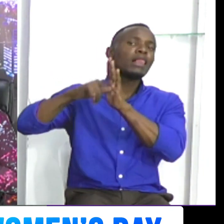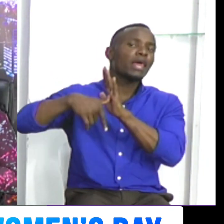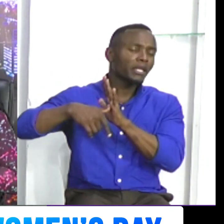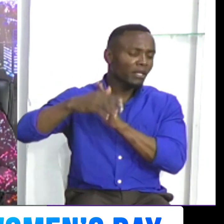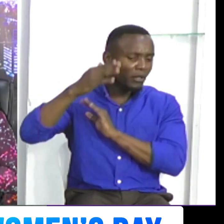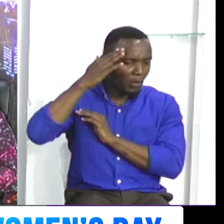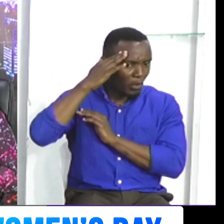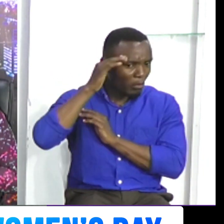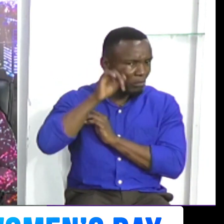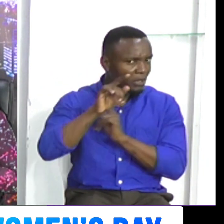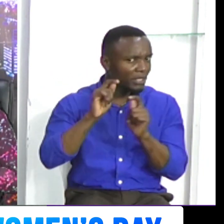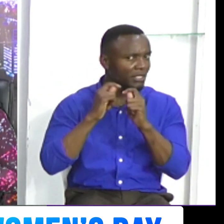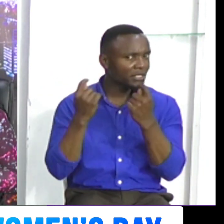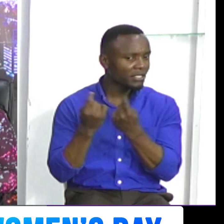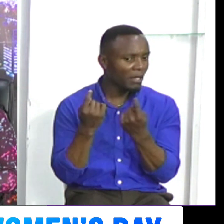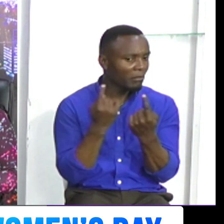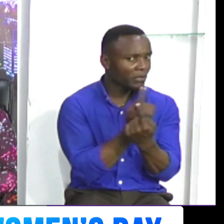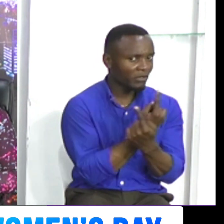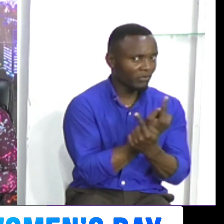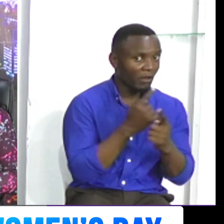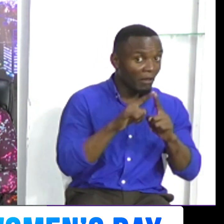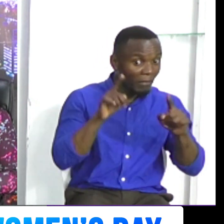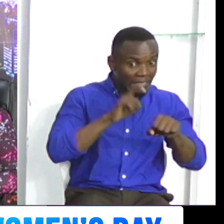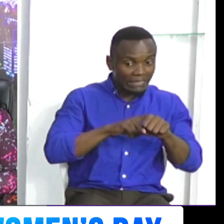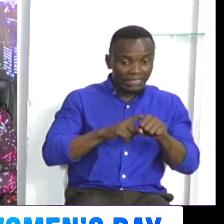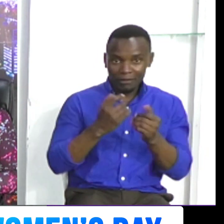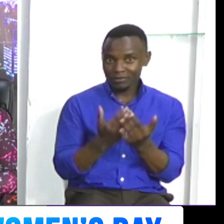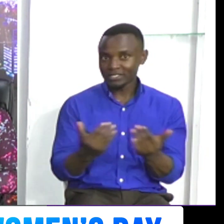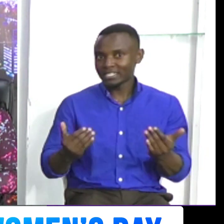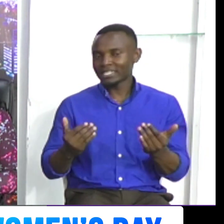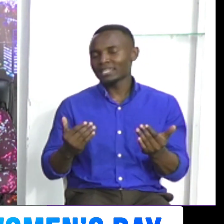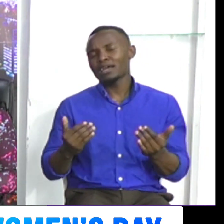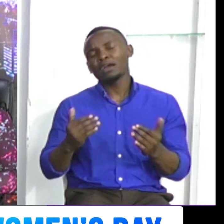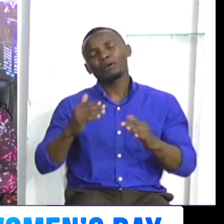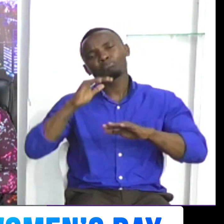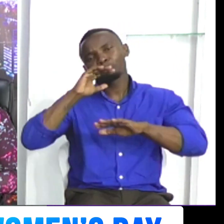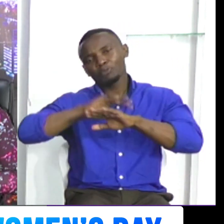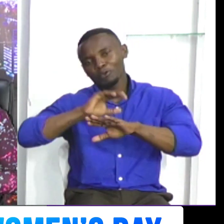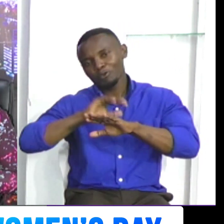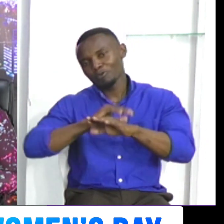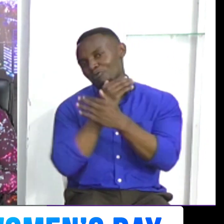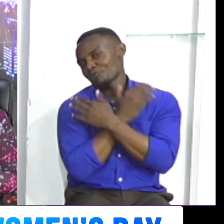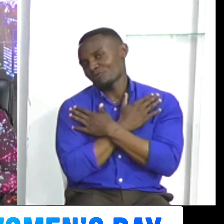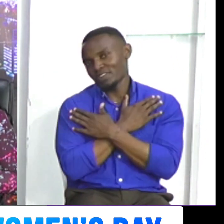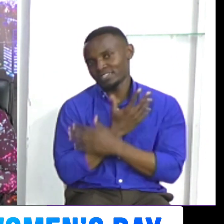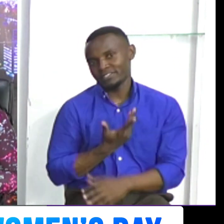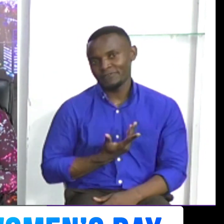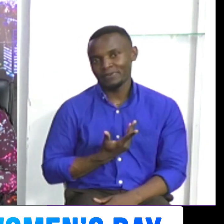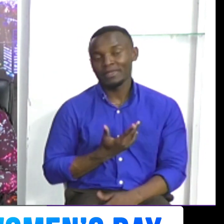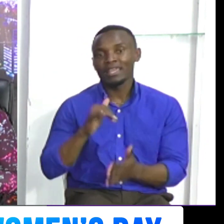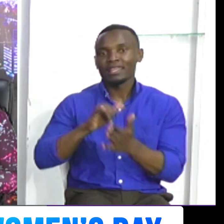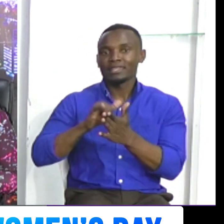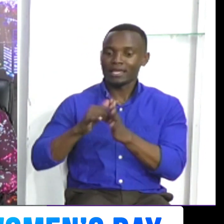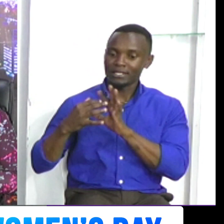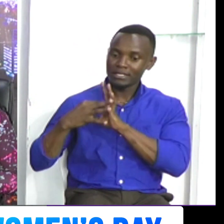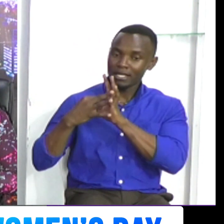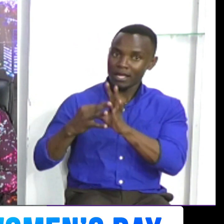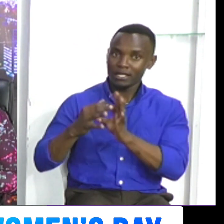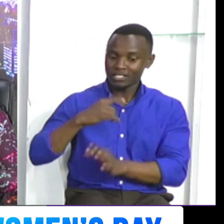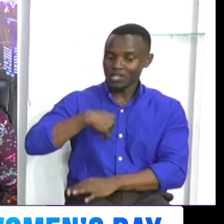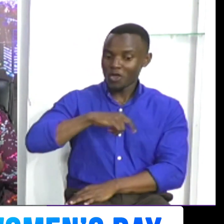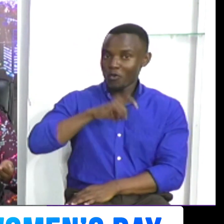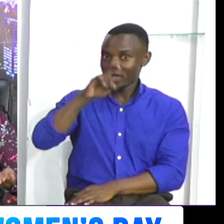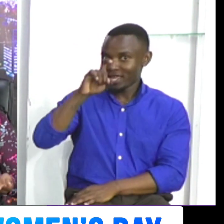tribe, we should not talk to each other. But when you were kids, you were so good friends. That is the culture we need to inculcate